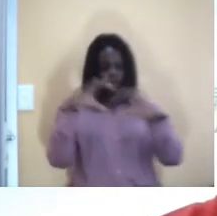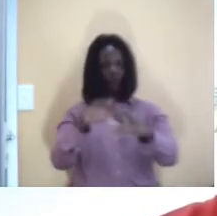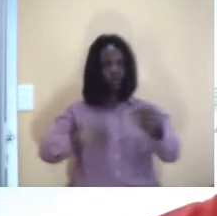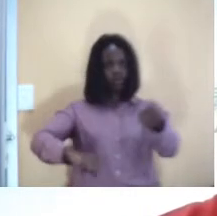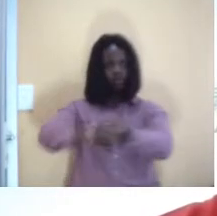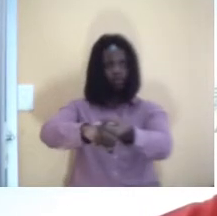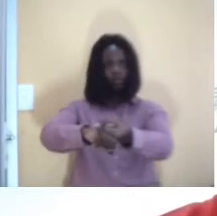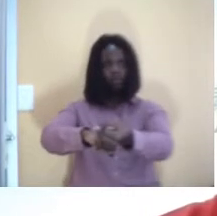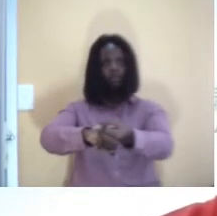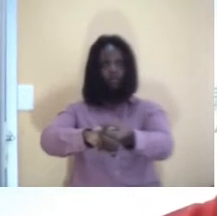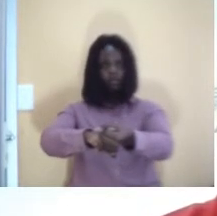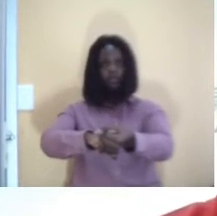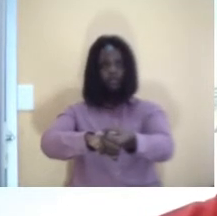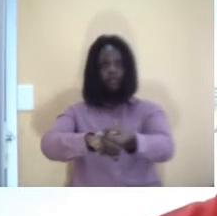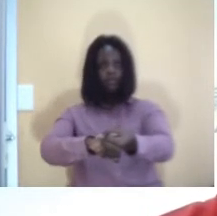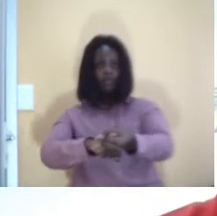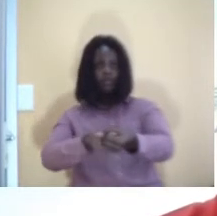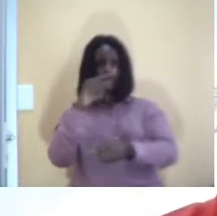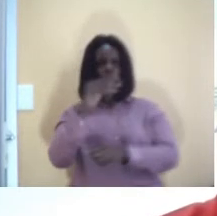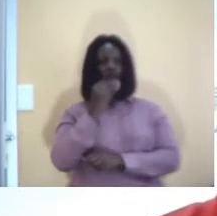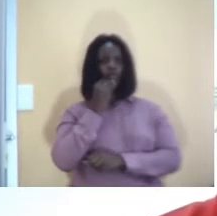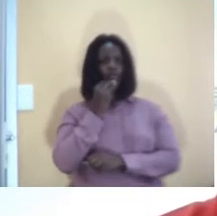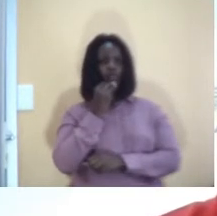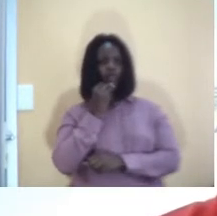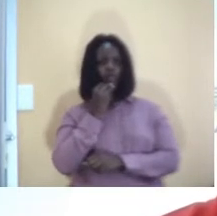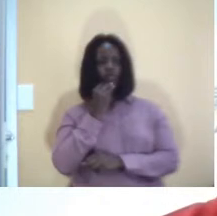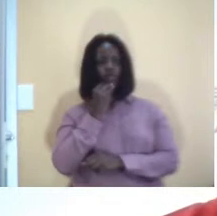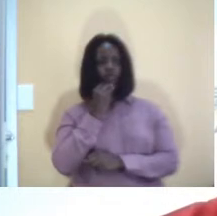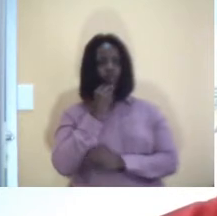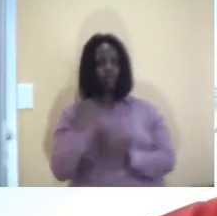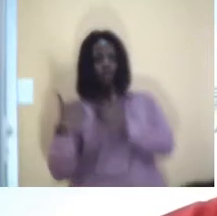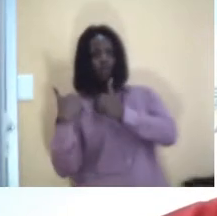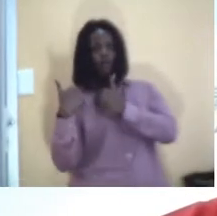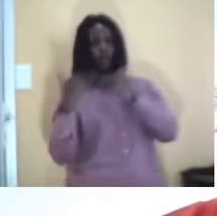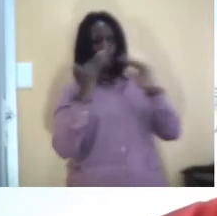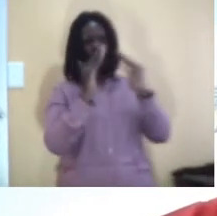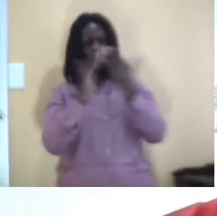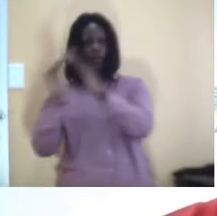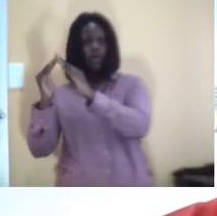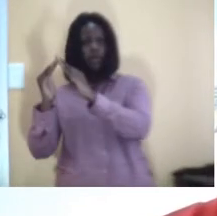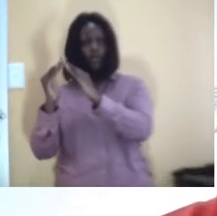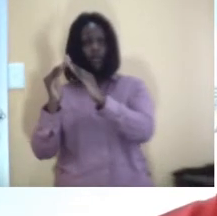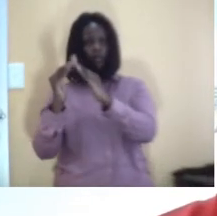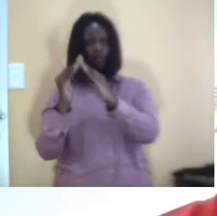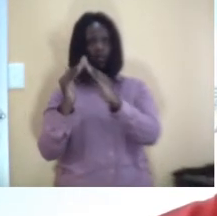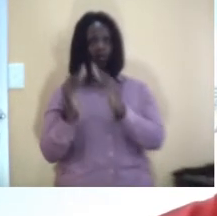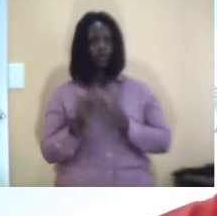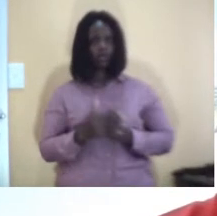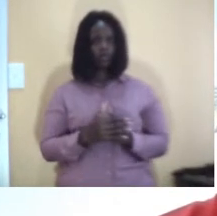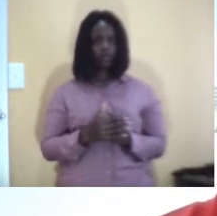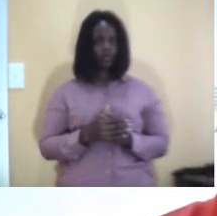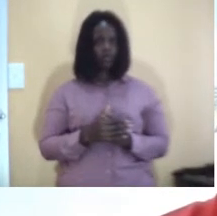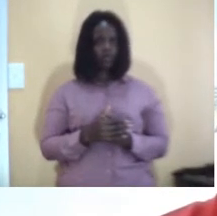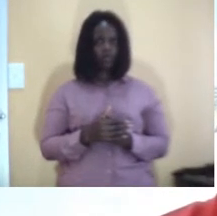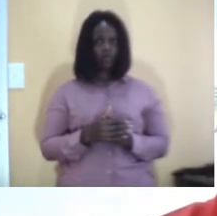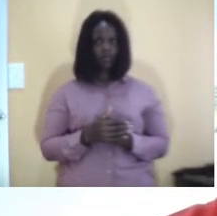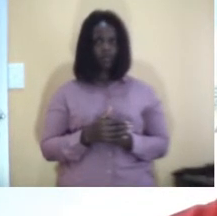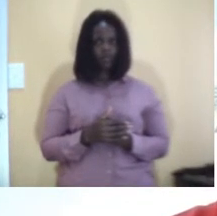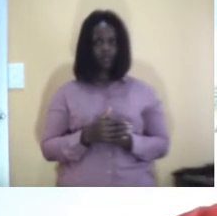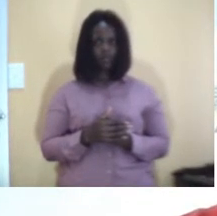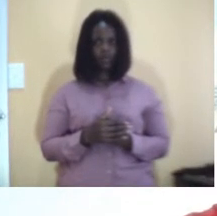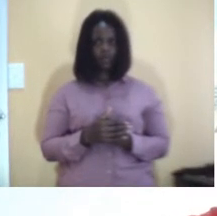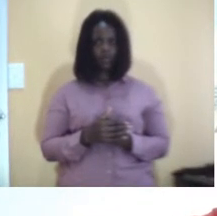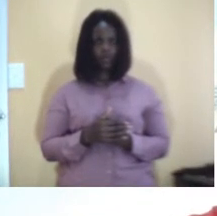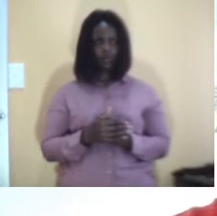support to food insecure communities and subsistence and